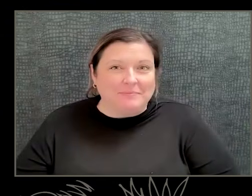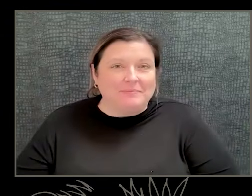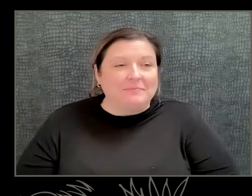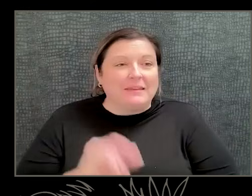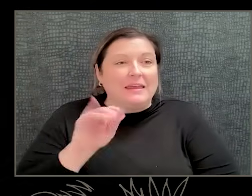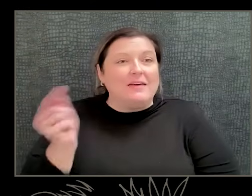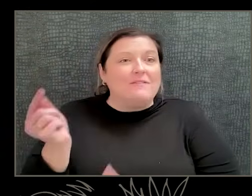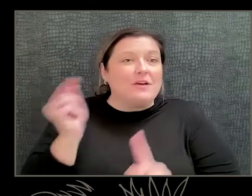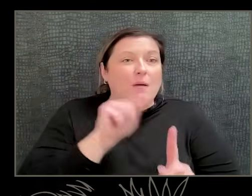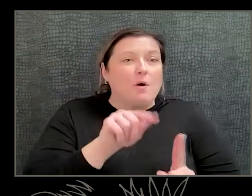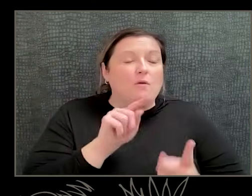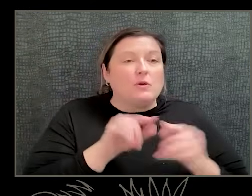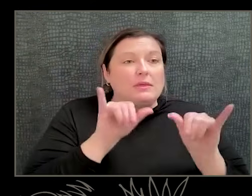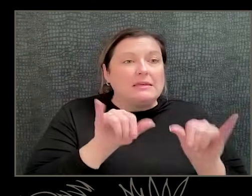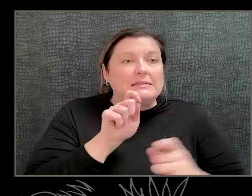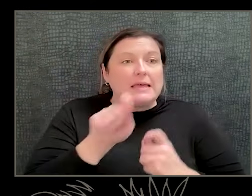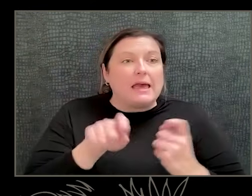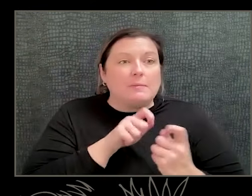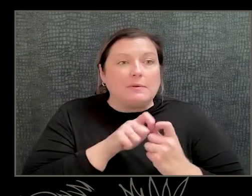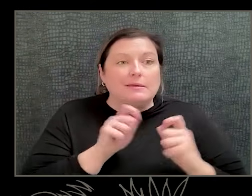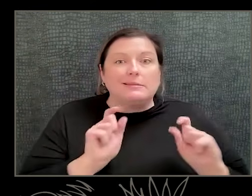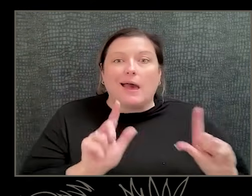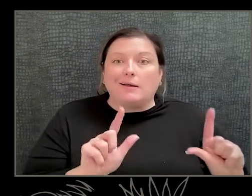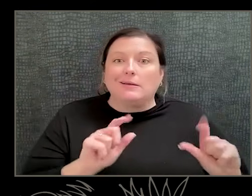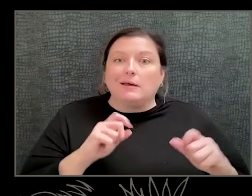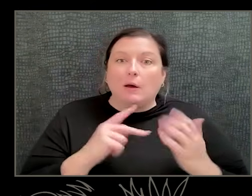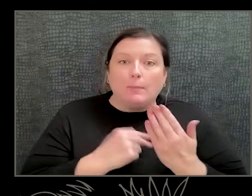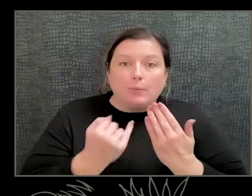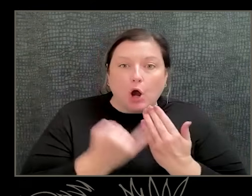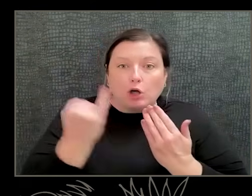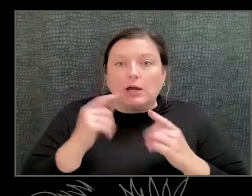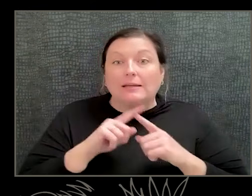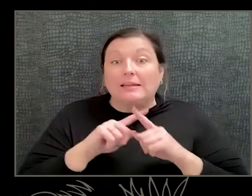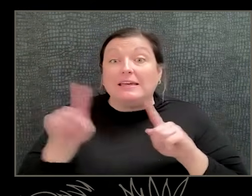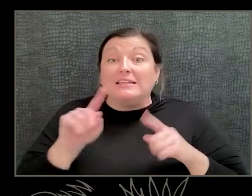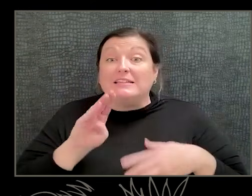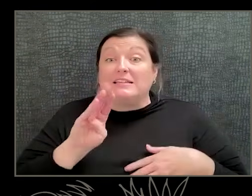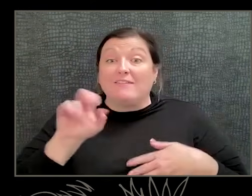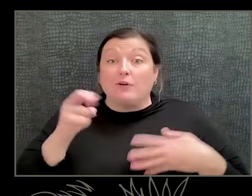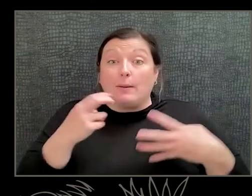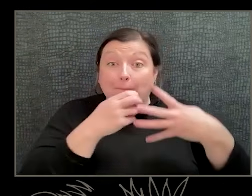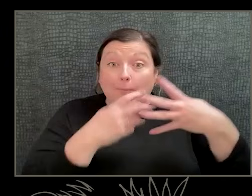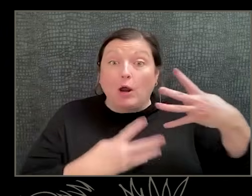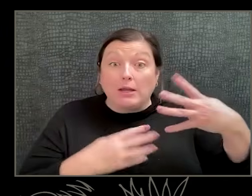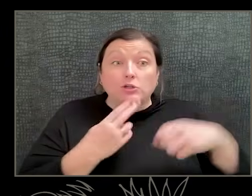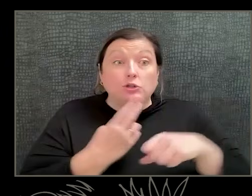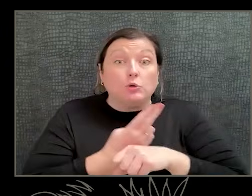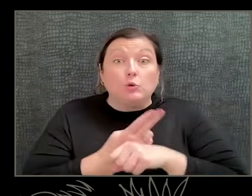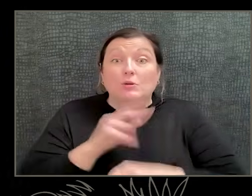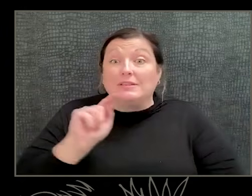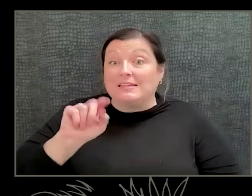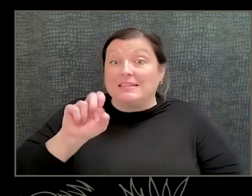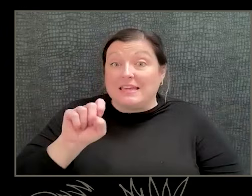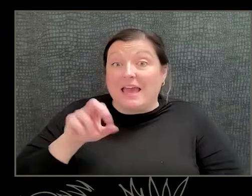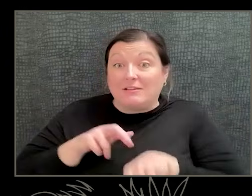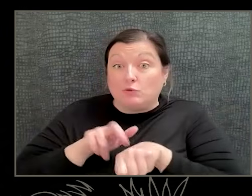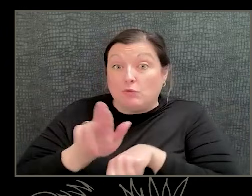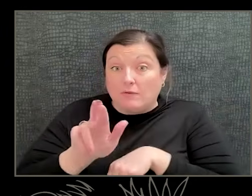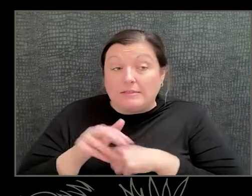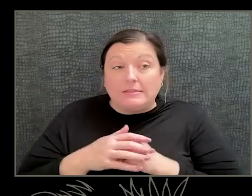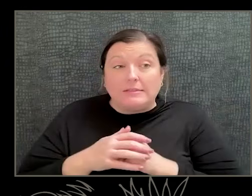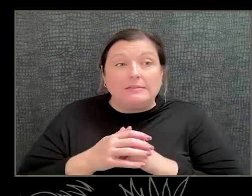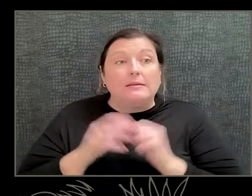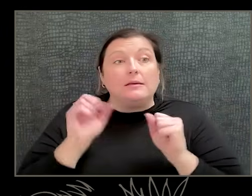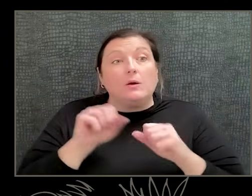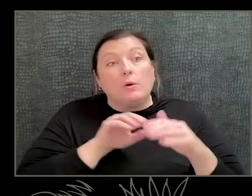come over to this same exact project, just in a different branch where we're using TS references, we